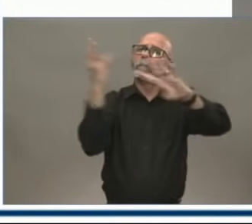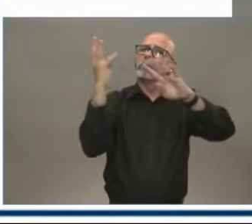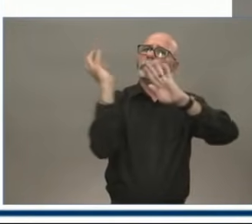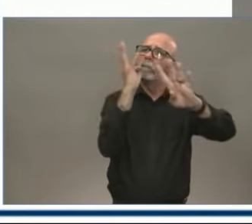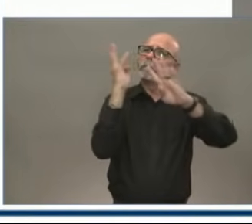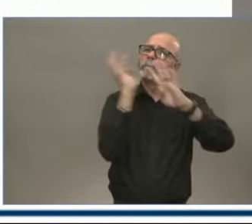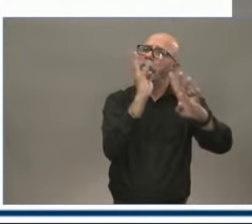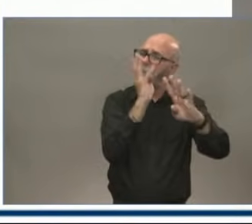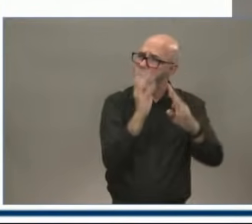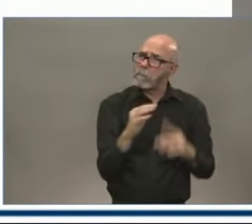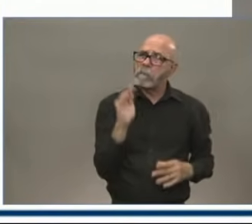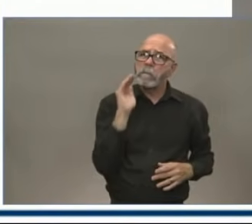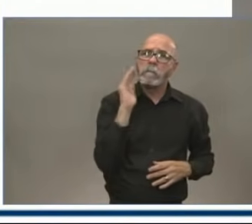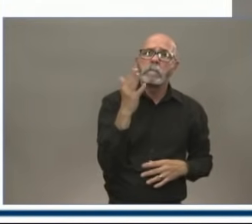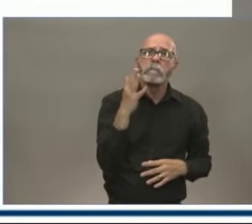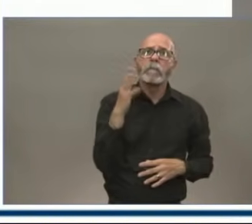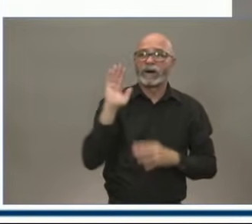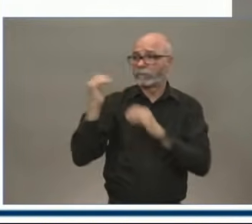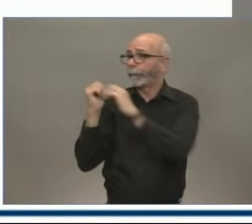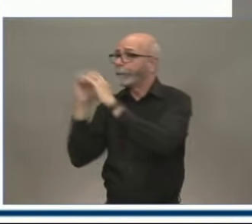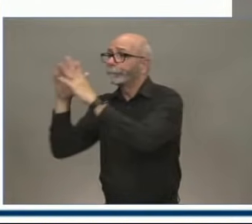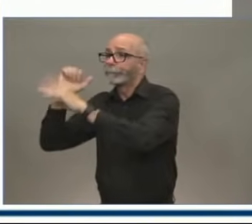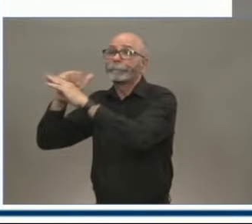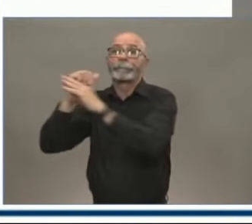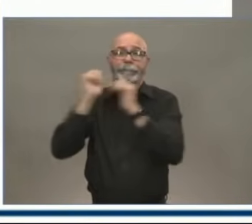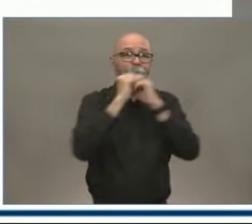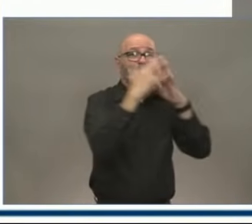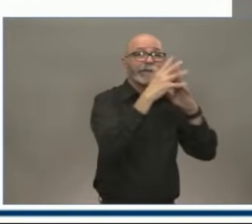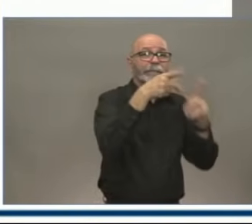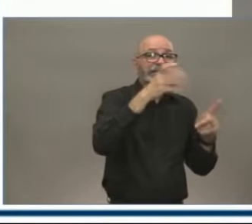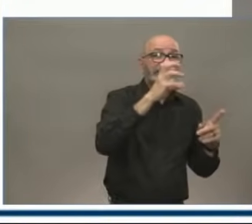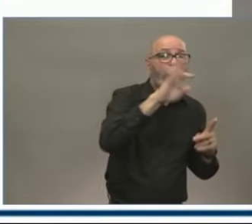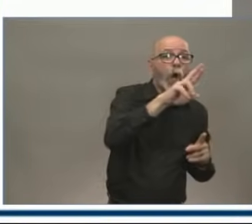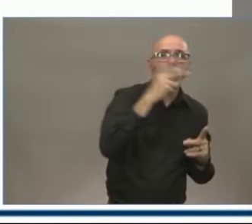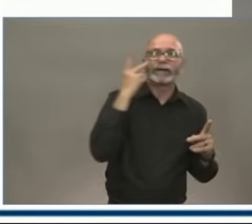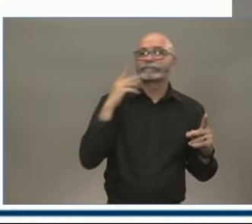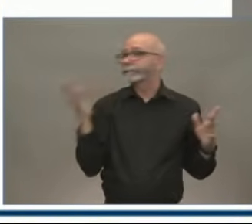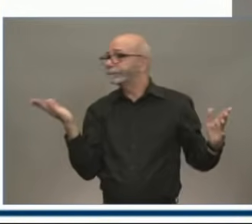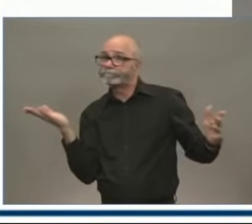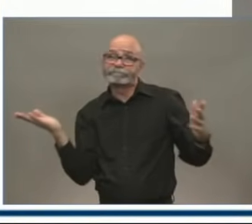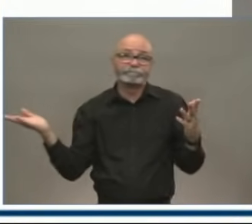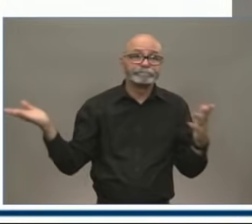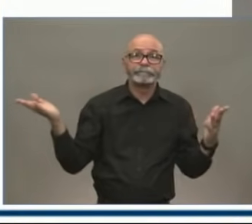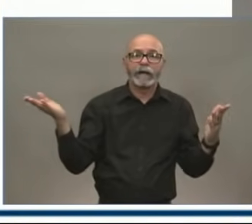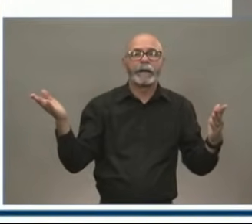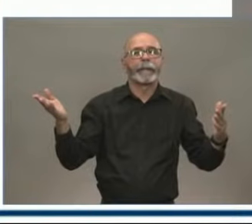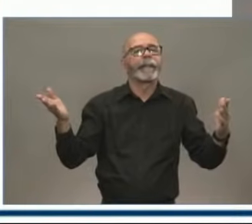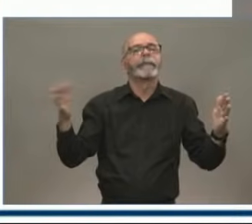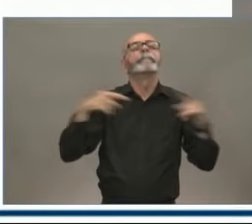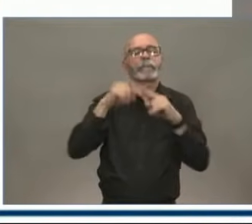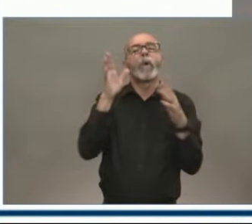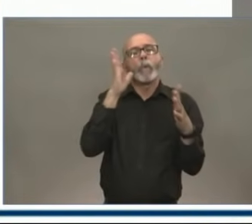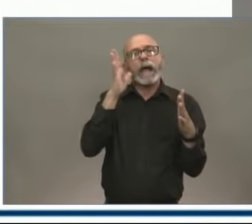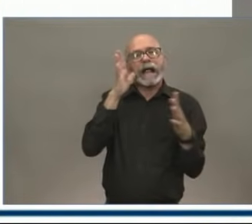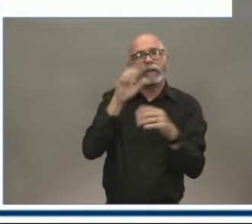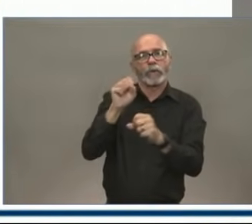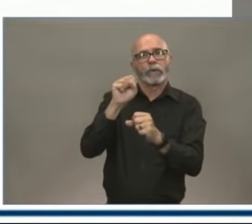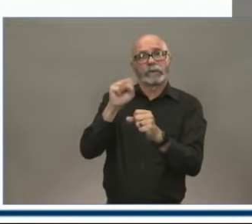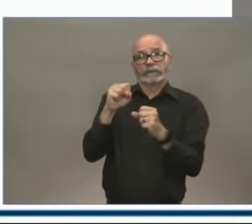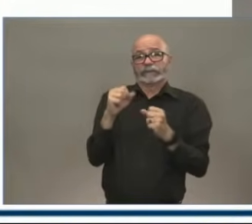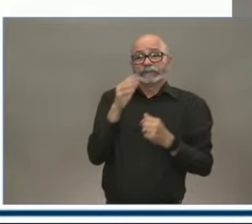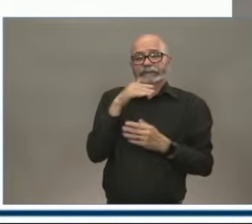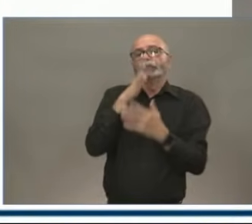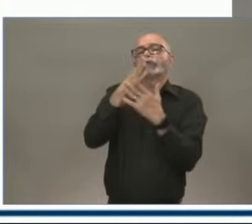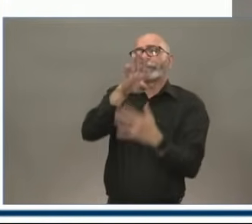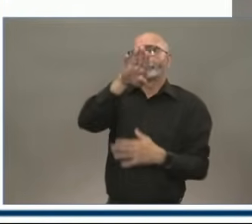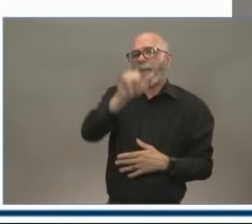to the pop-up testing, and we're starting to see a decreasing demand. We're ending that in the Halifax area on Tuesday, and we're in active